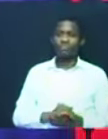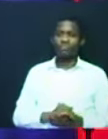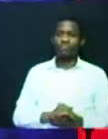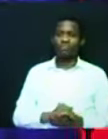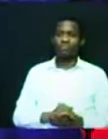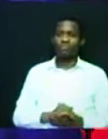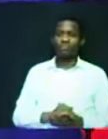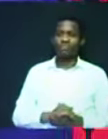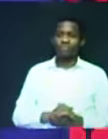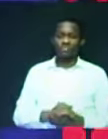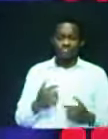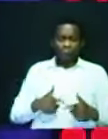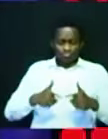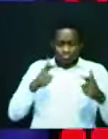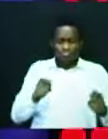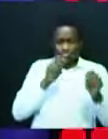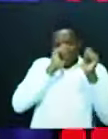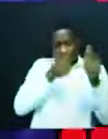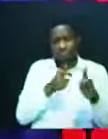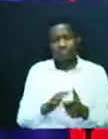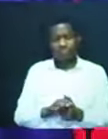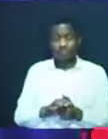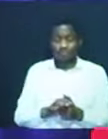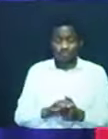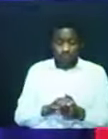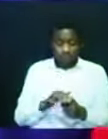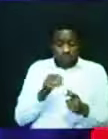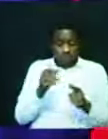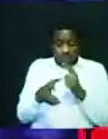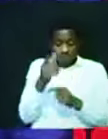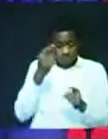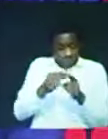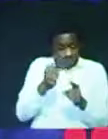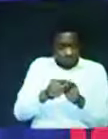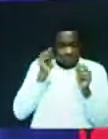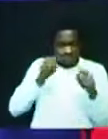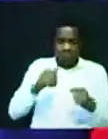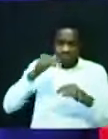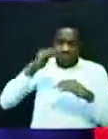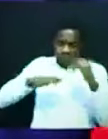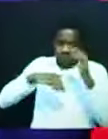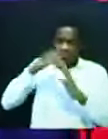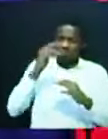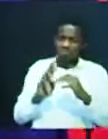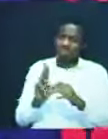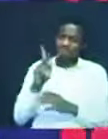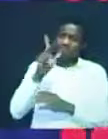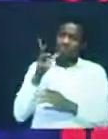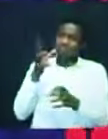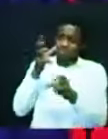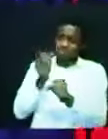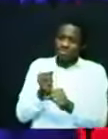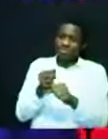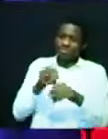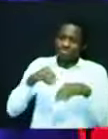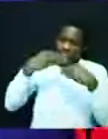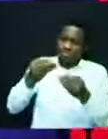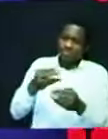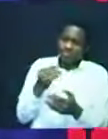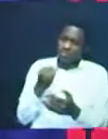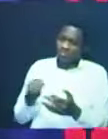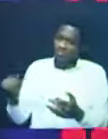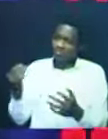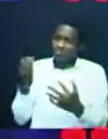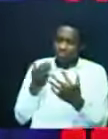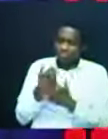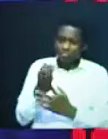Great reward. It can build you up and give you inheritance through the